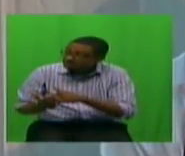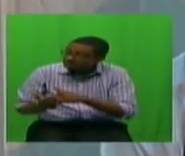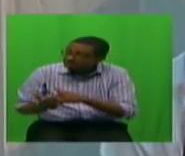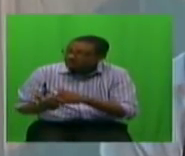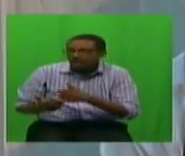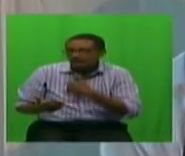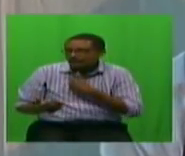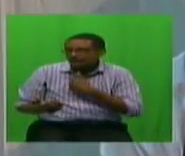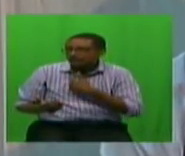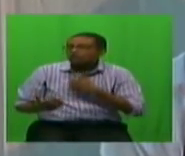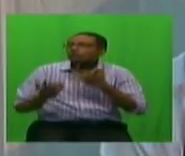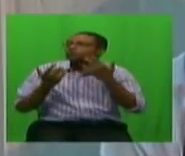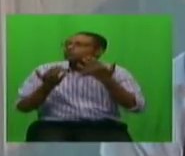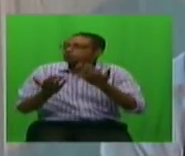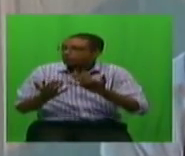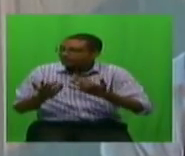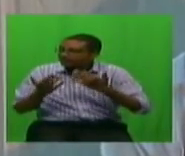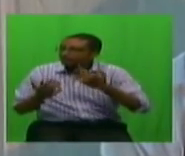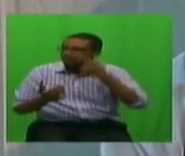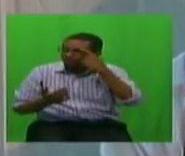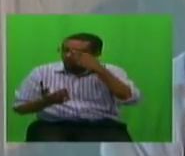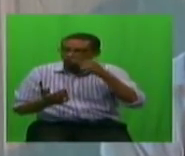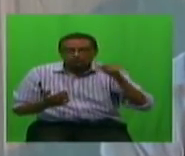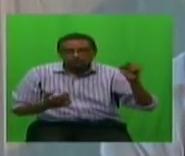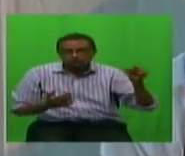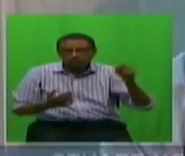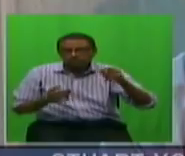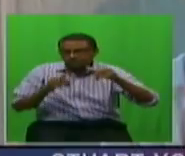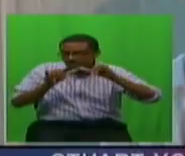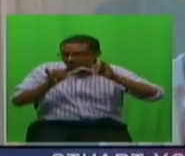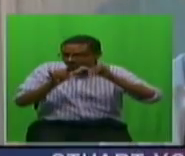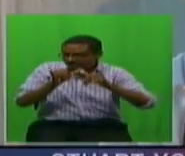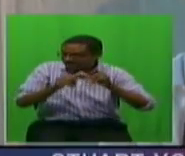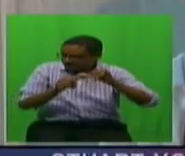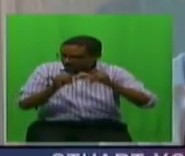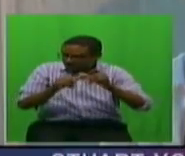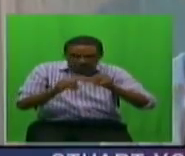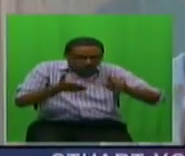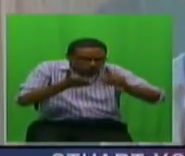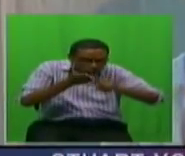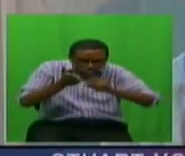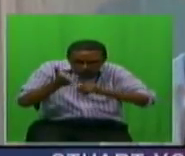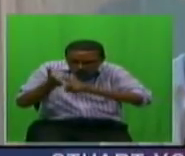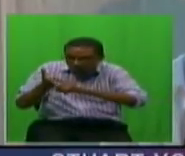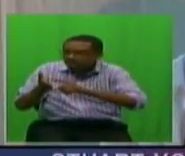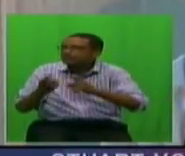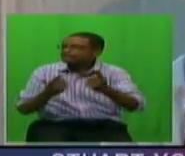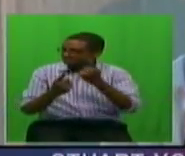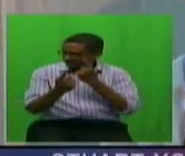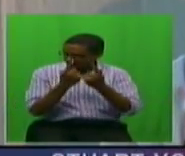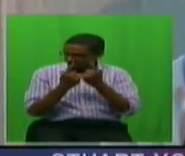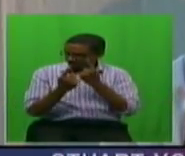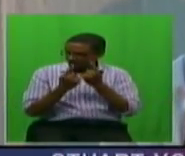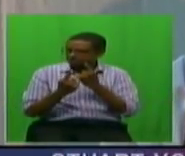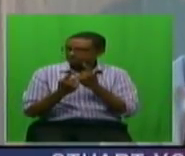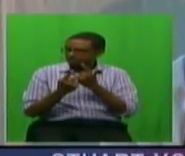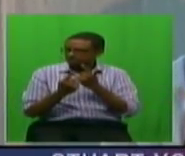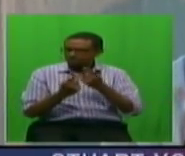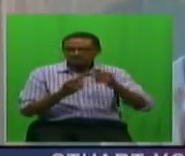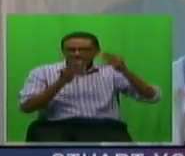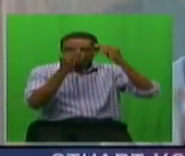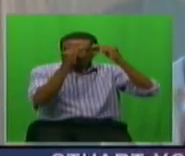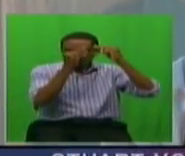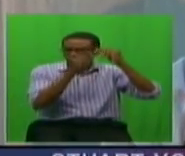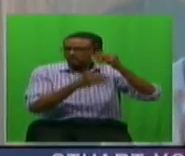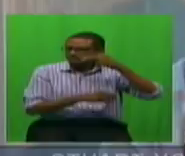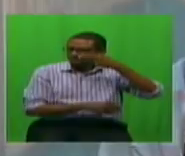going to wait for the experts to do their analysis and come back to us. The Minister of Housing, I'm sure, will come to Cabinet with the outcome of